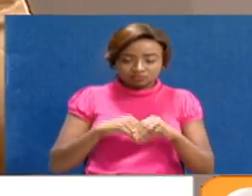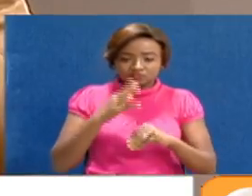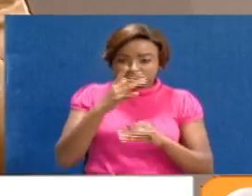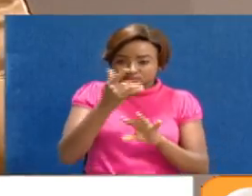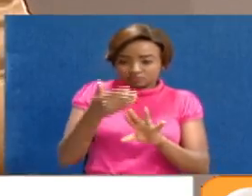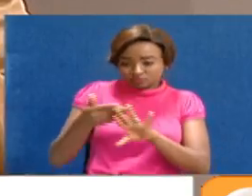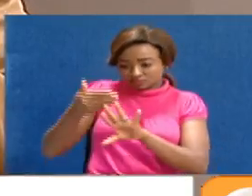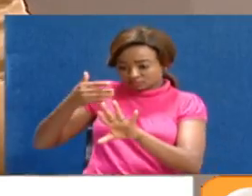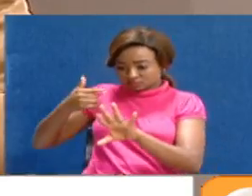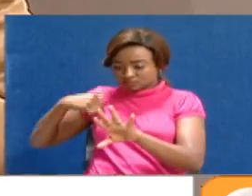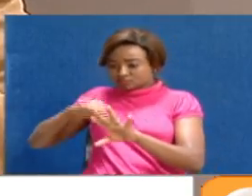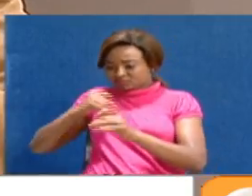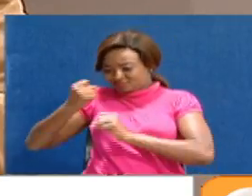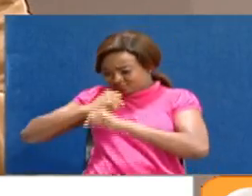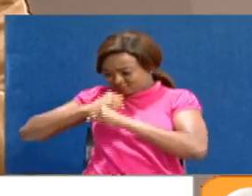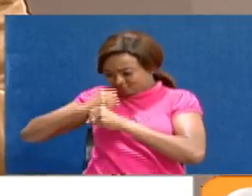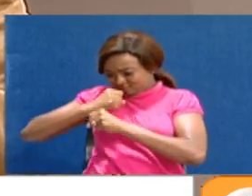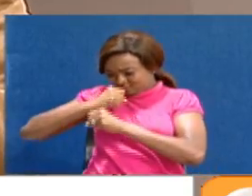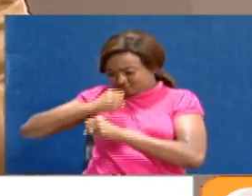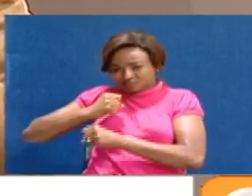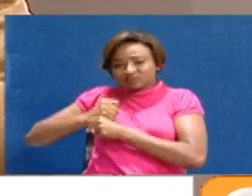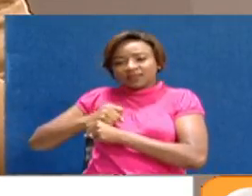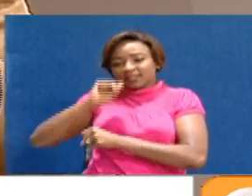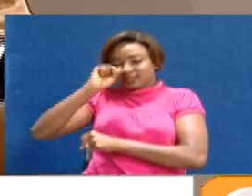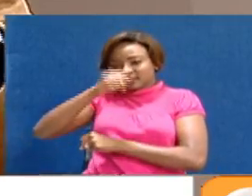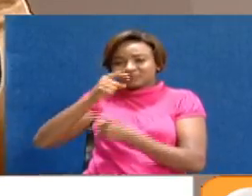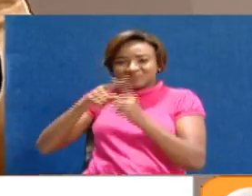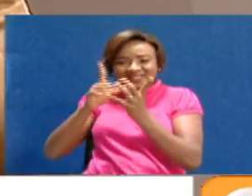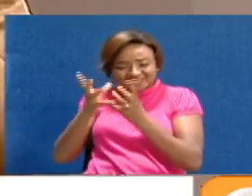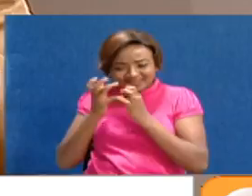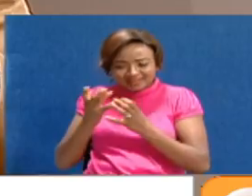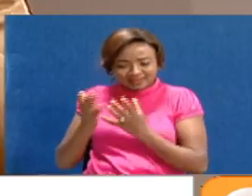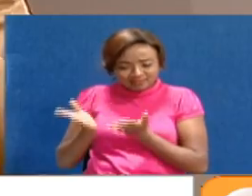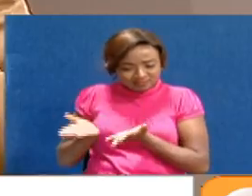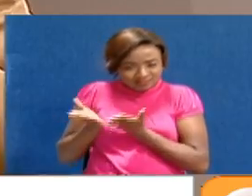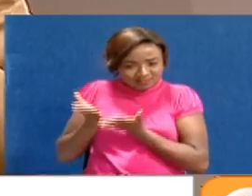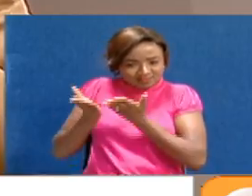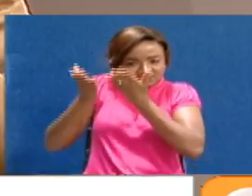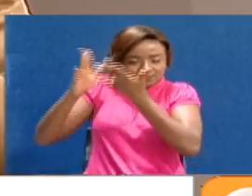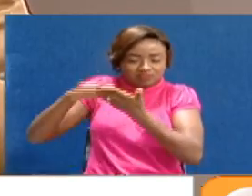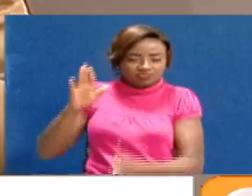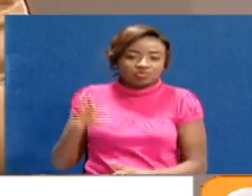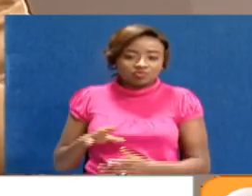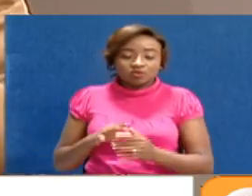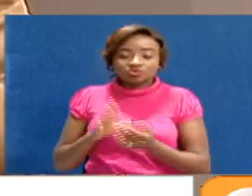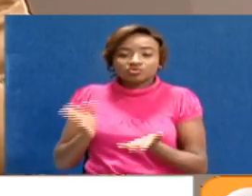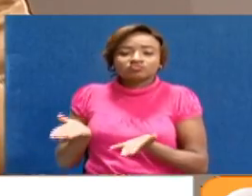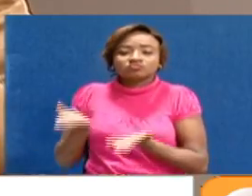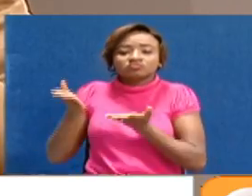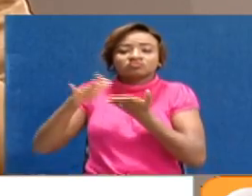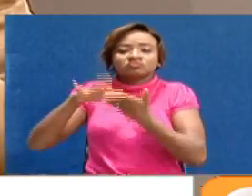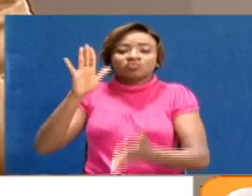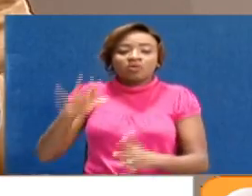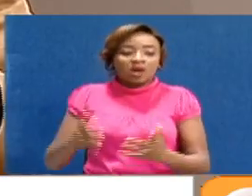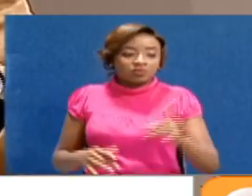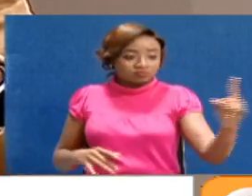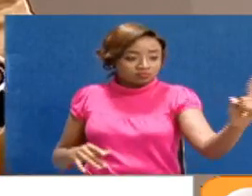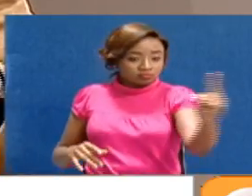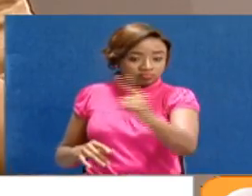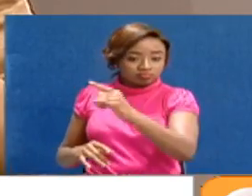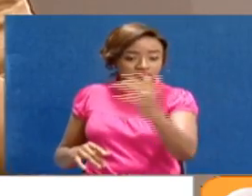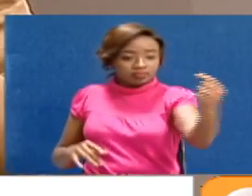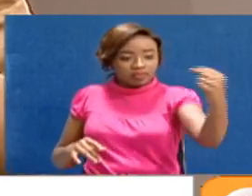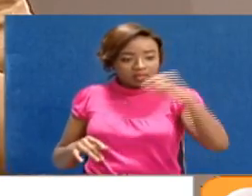done, but so much remains to be done. Yeah. And this is where all of us need to come in so that we can fill in the grass.